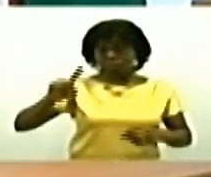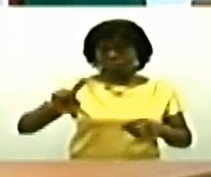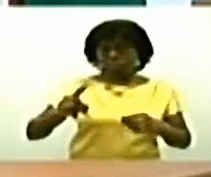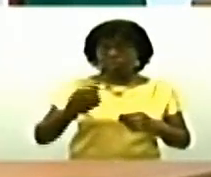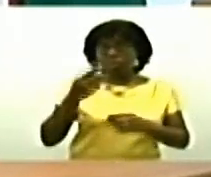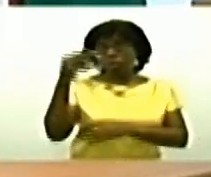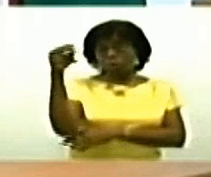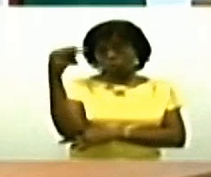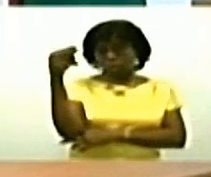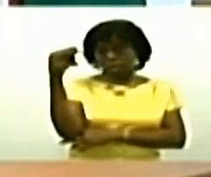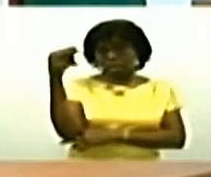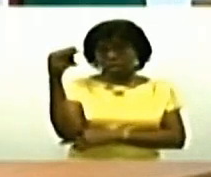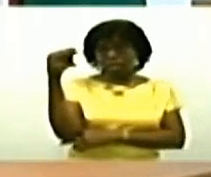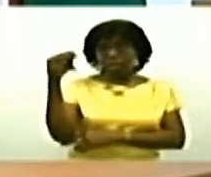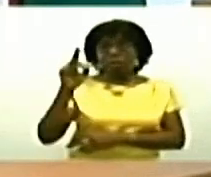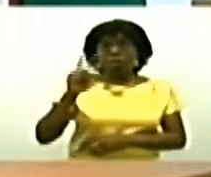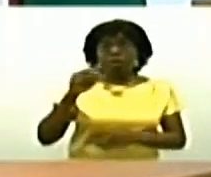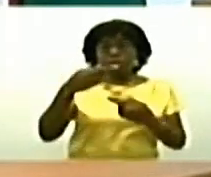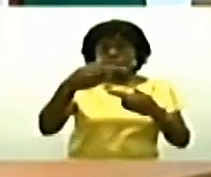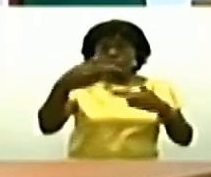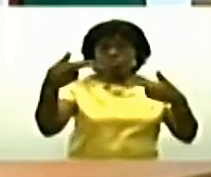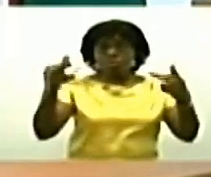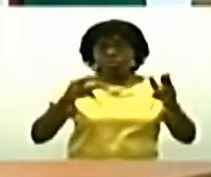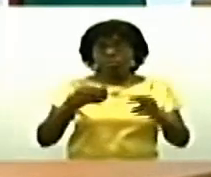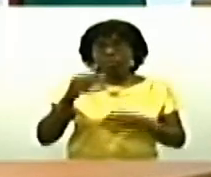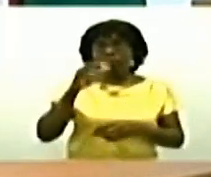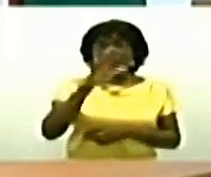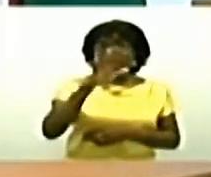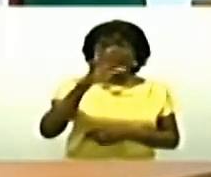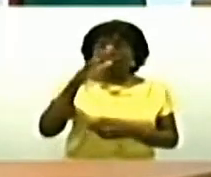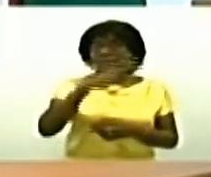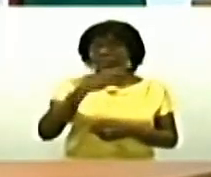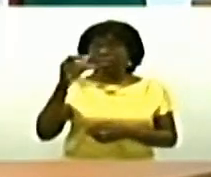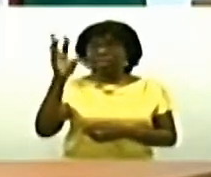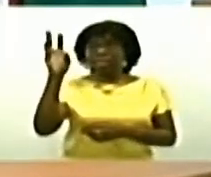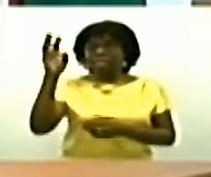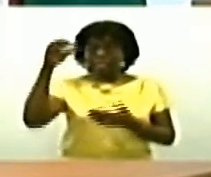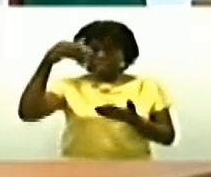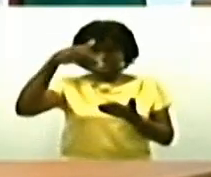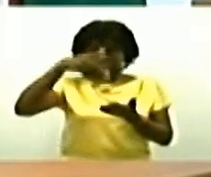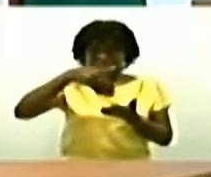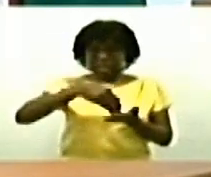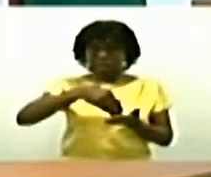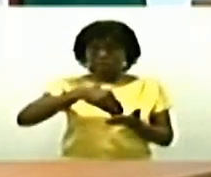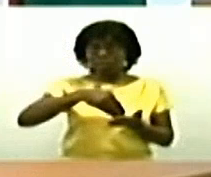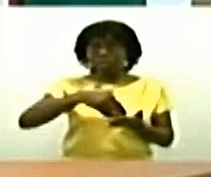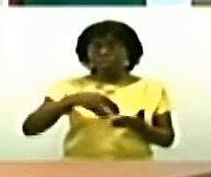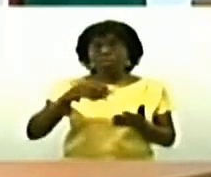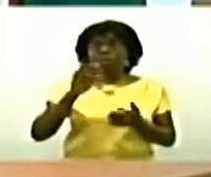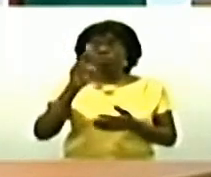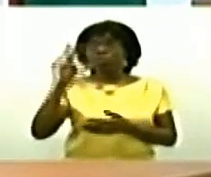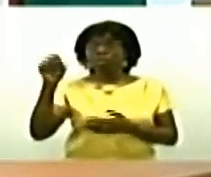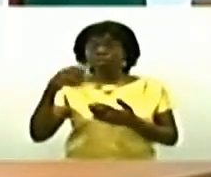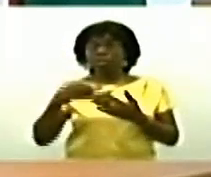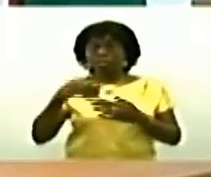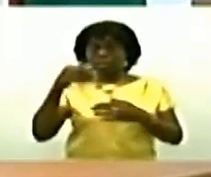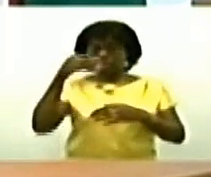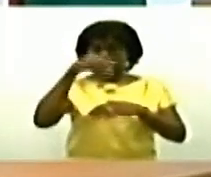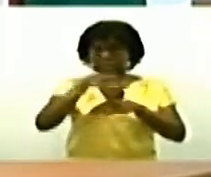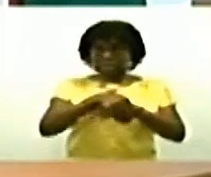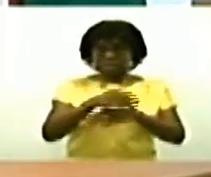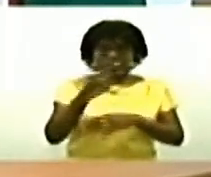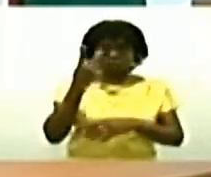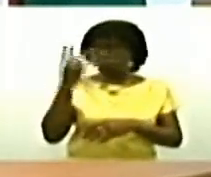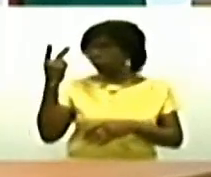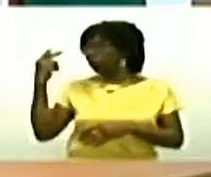this country, where rooms go at $5,000 and $6,000 a night, when you look to the back, you